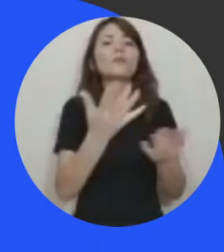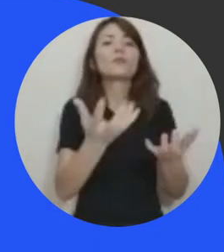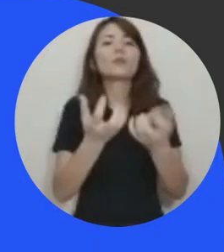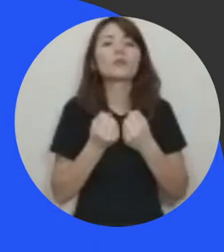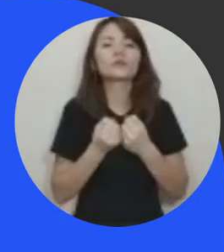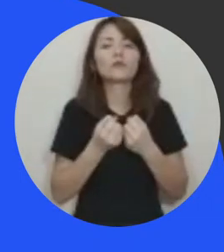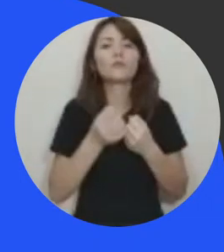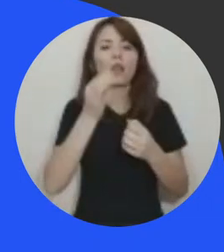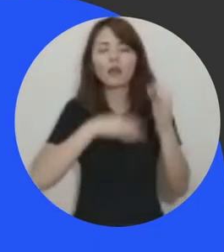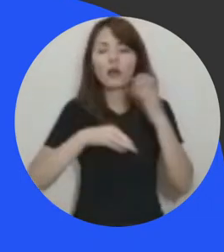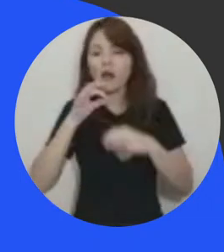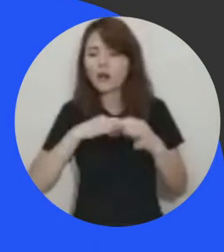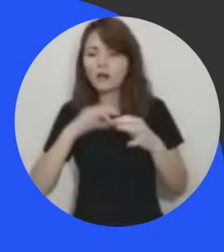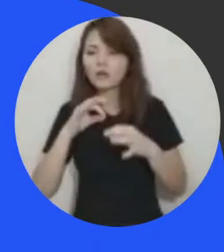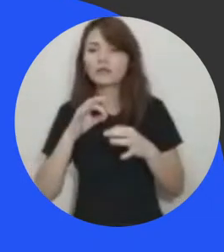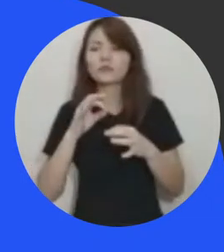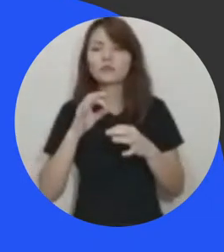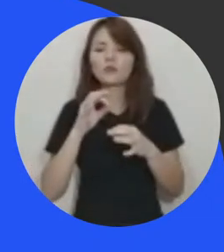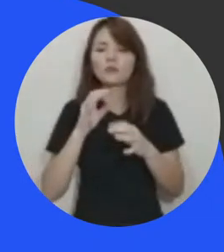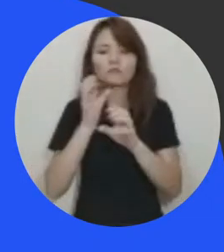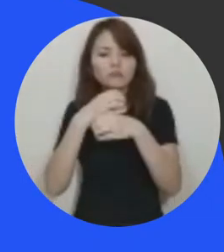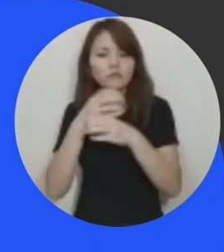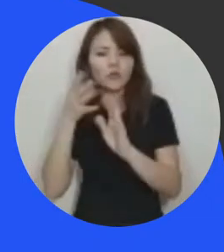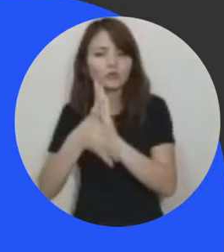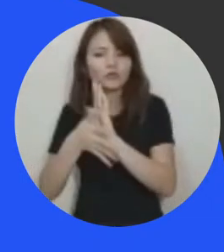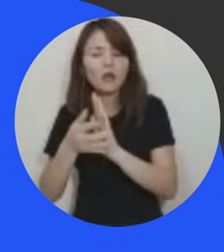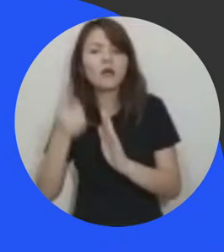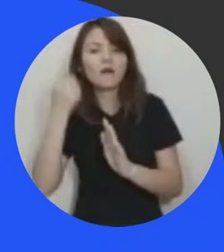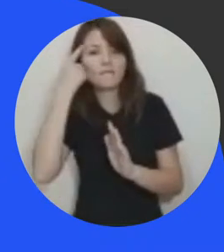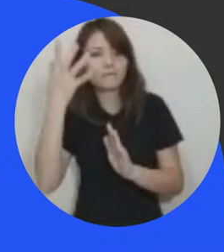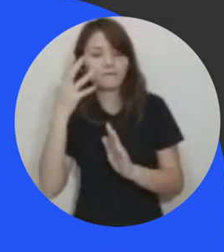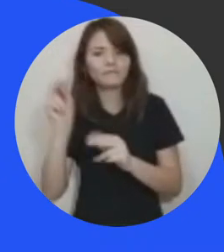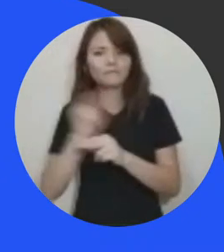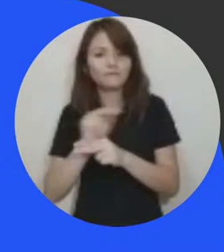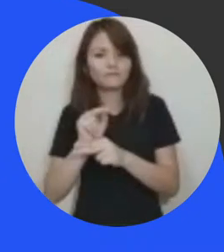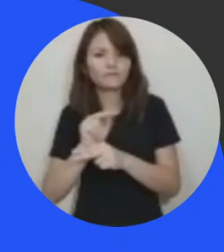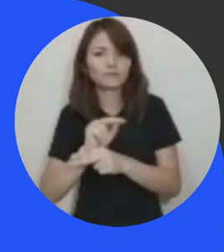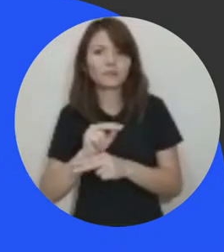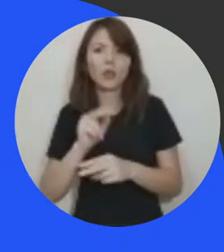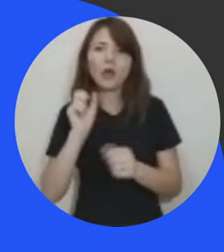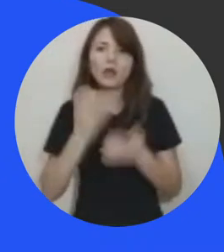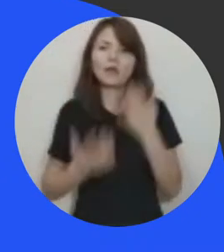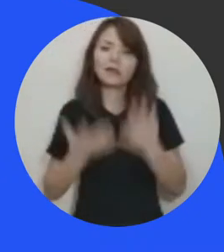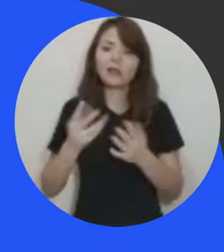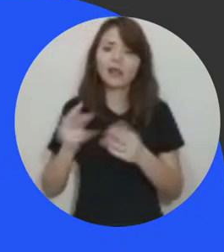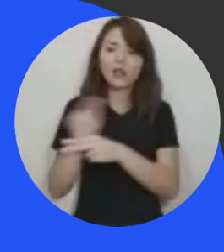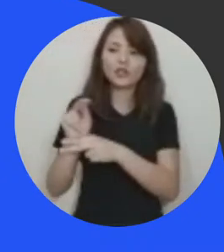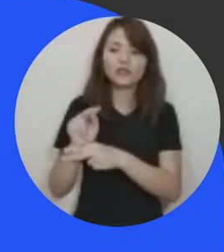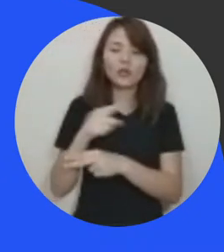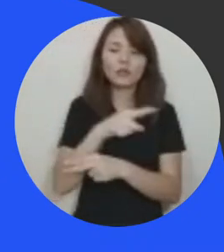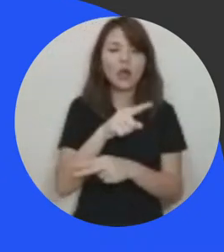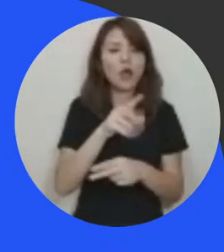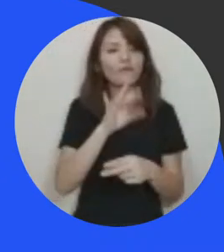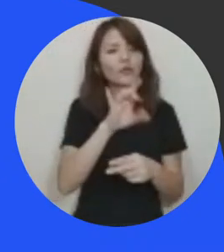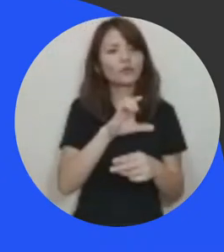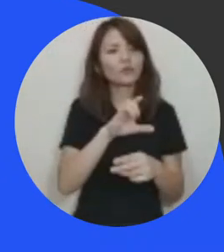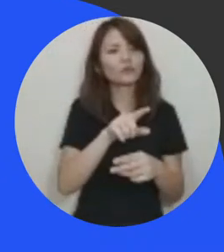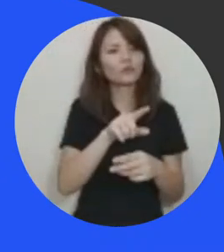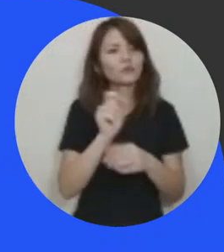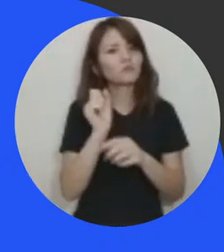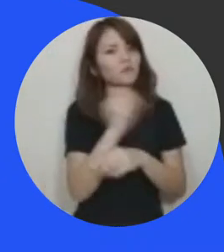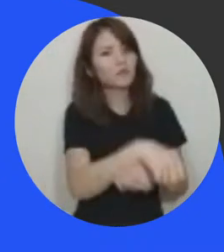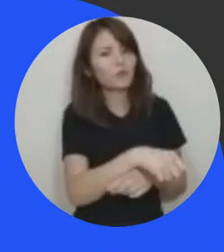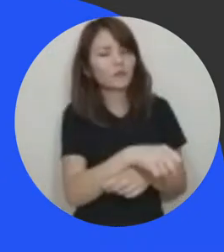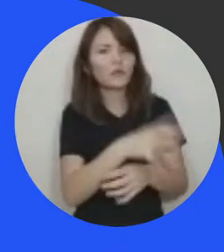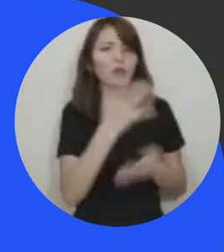be resistant to those treatments. We can look at whether changes in the virus might affect the vaccines that are